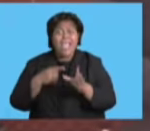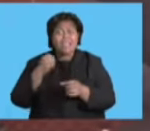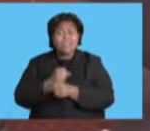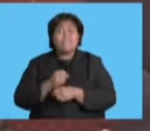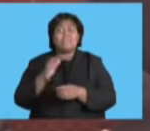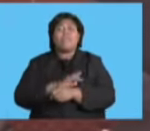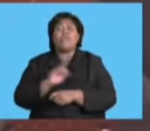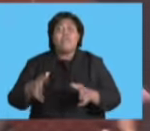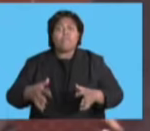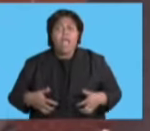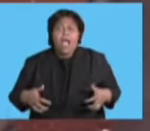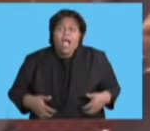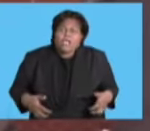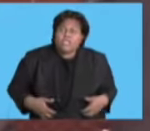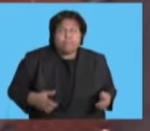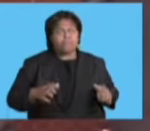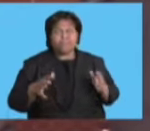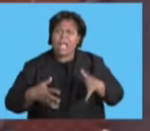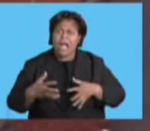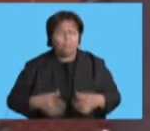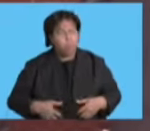Ratu Tikoduadua, and saying he was